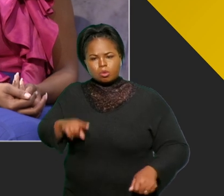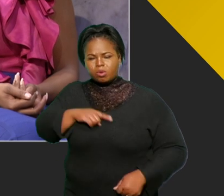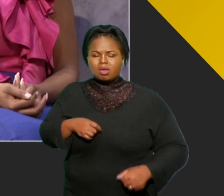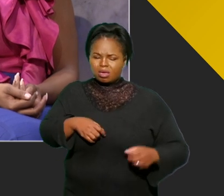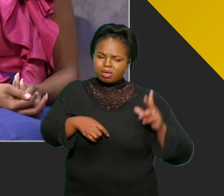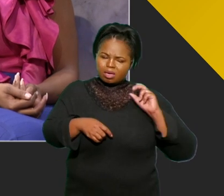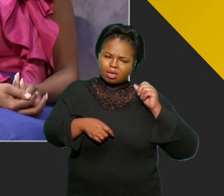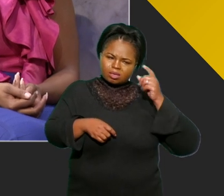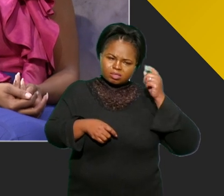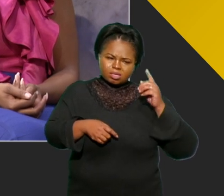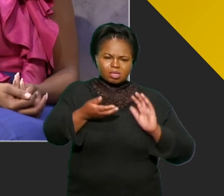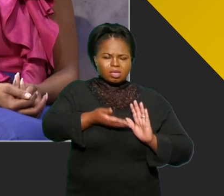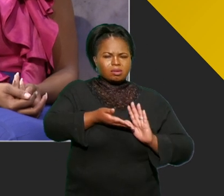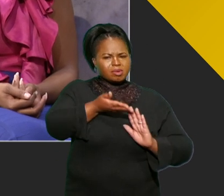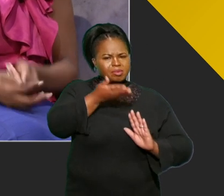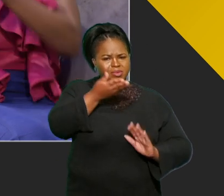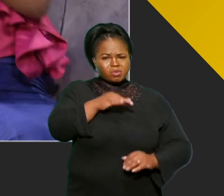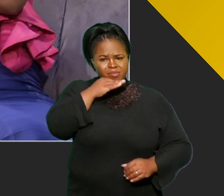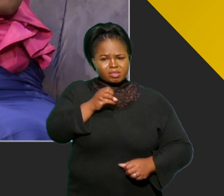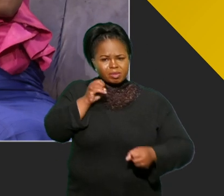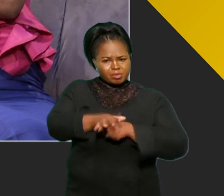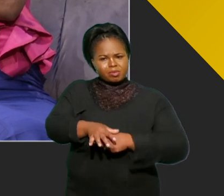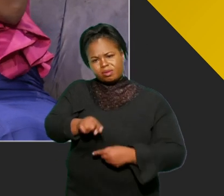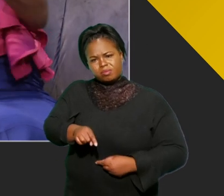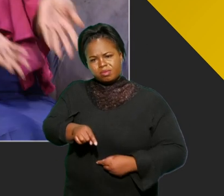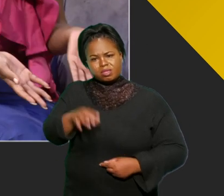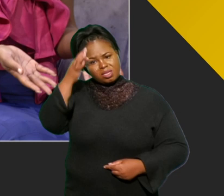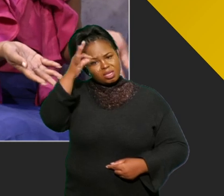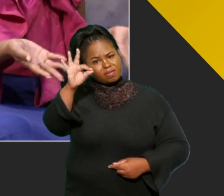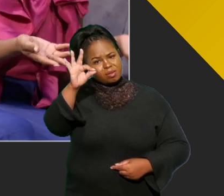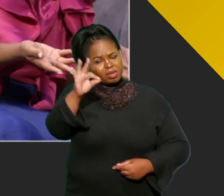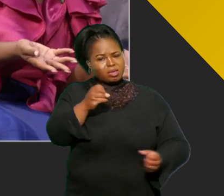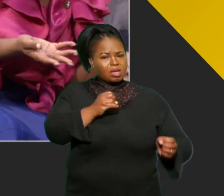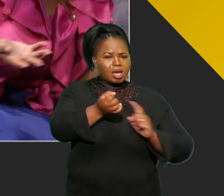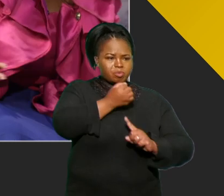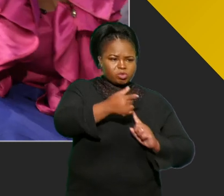Kupule, Labaminzan. But does that directly mean Ugutu Mastandu? But now you exploit our government, no municipality. No,